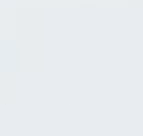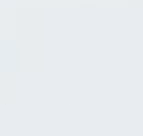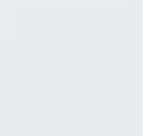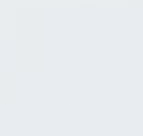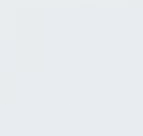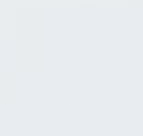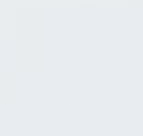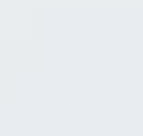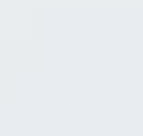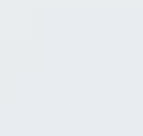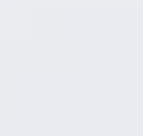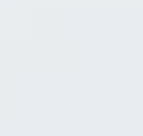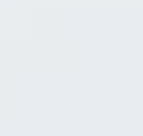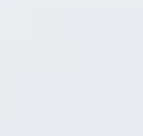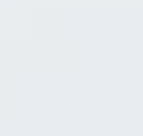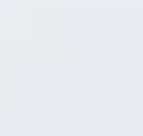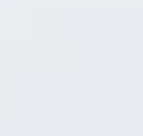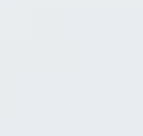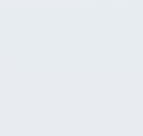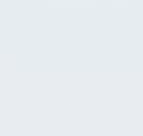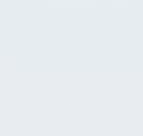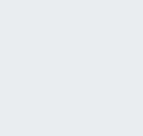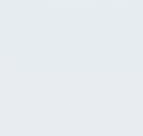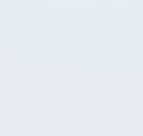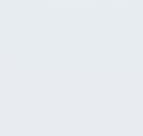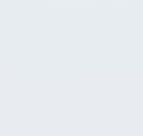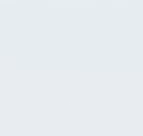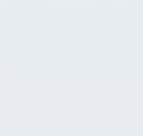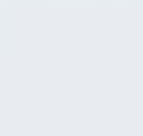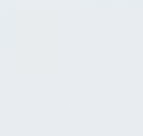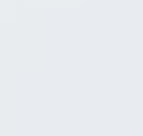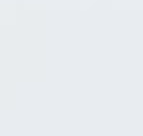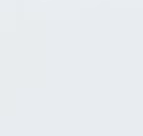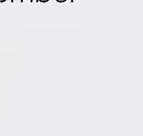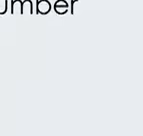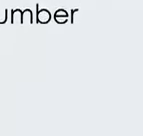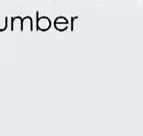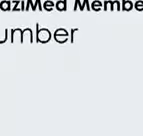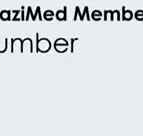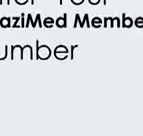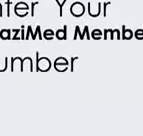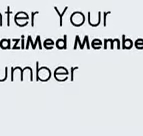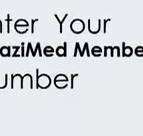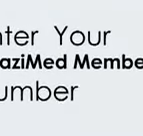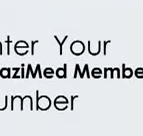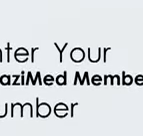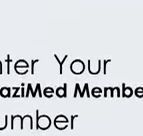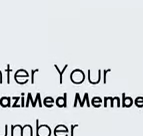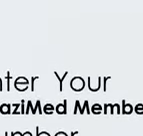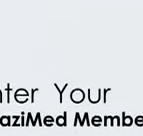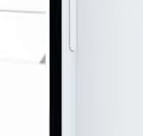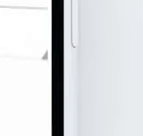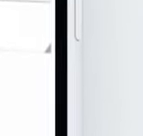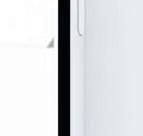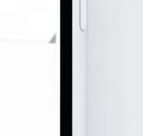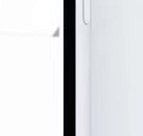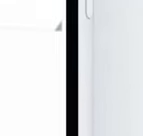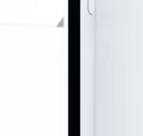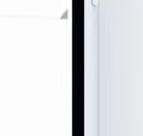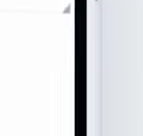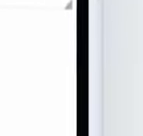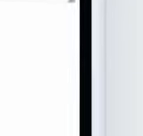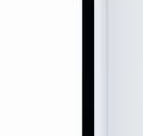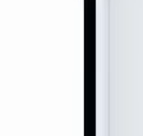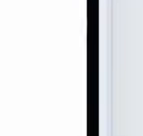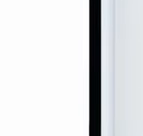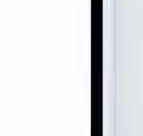Click on Login as a member, enter your Swazimed membership number. Create and enter your password, then confirm password.